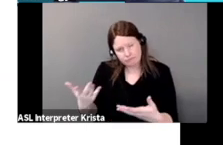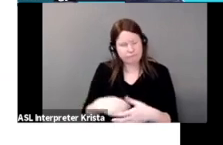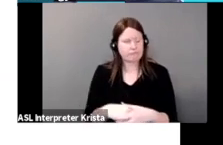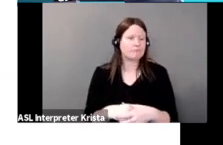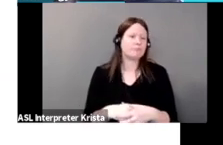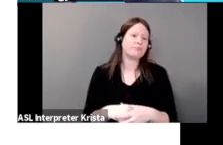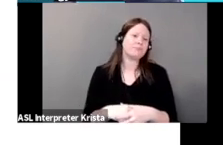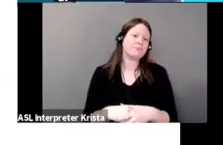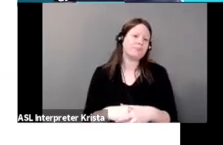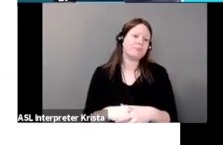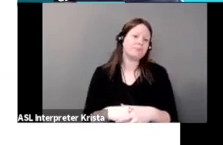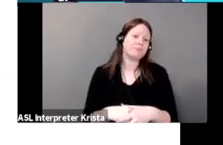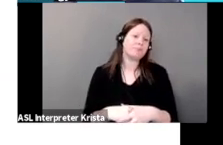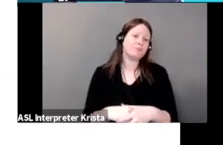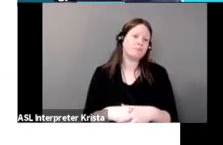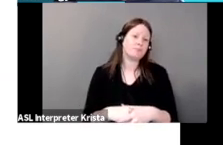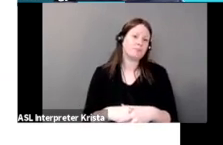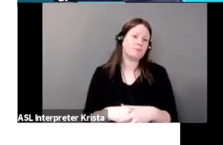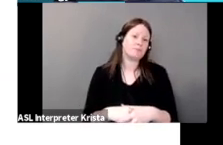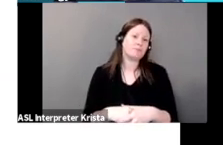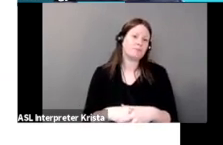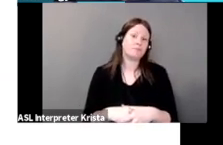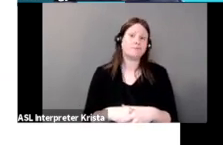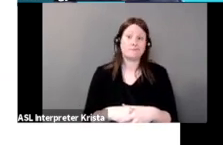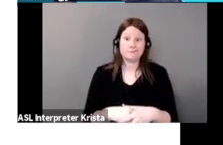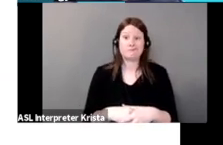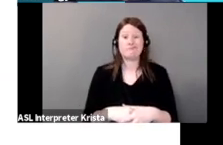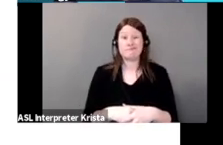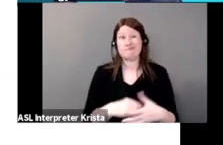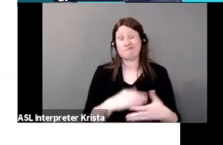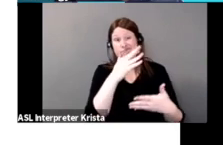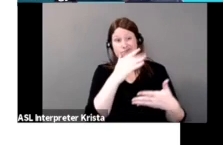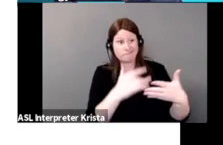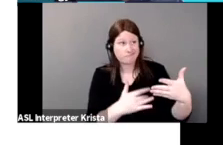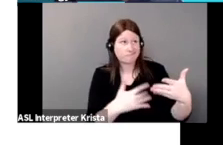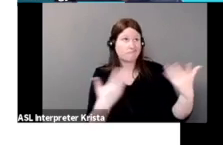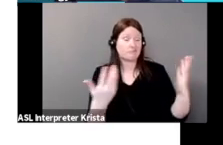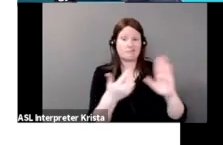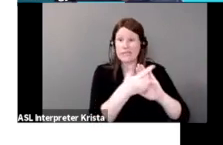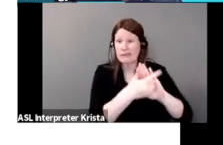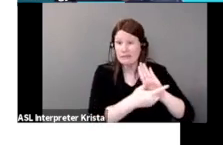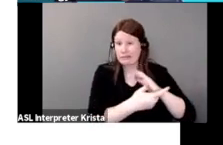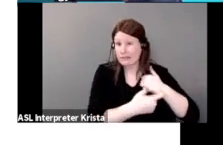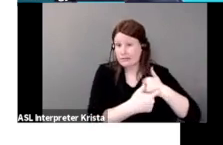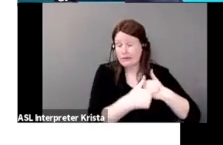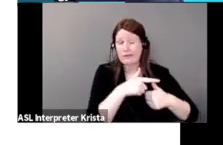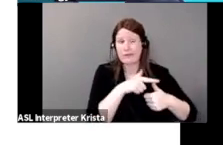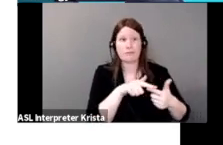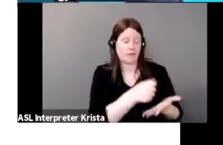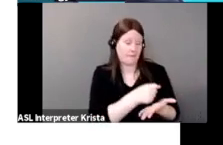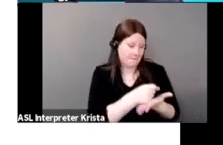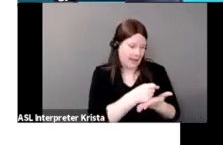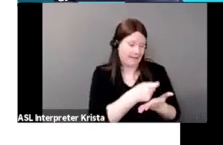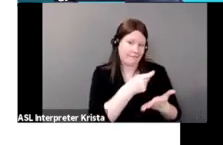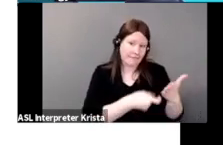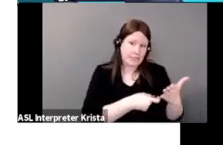you want to include the legal time, the filing fees, and then the trademark office fees, I